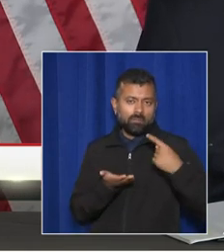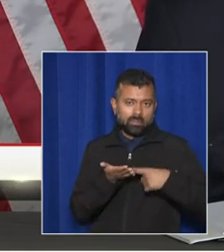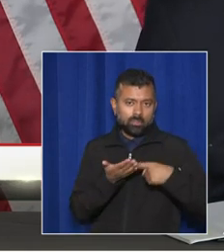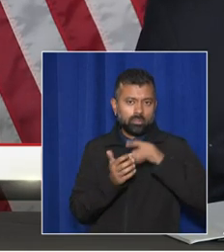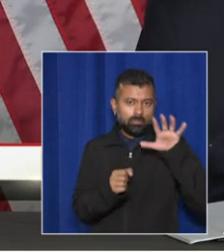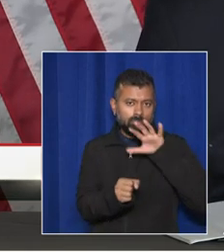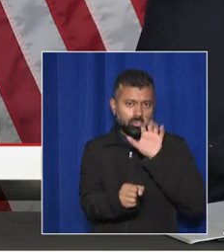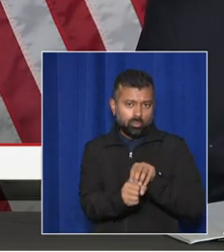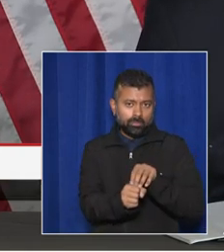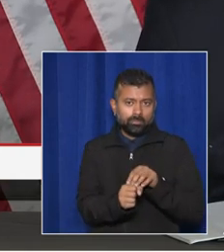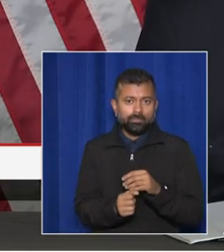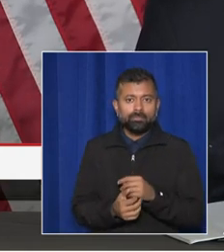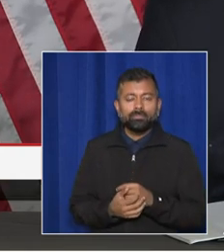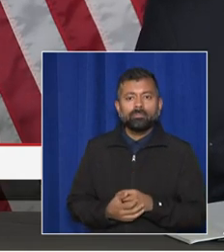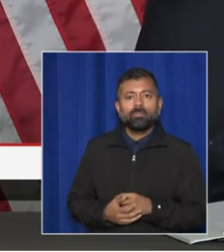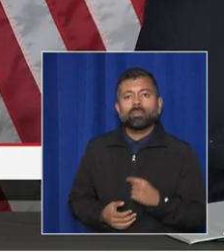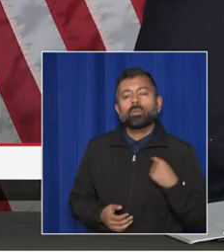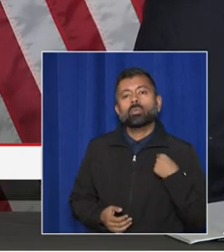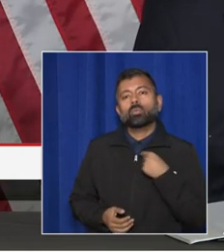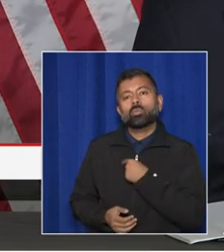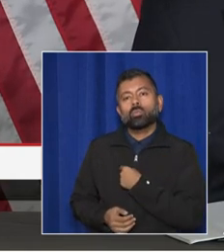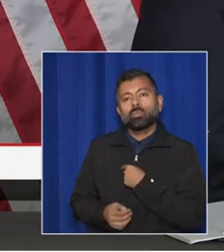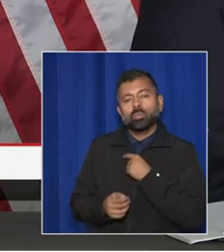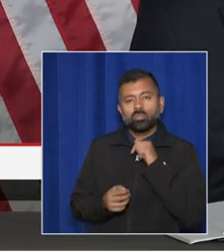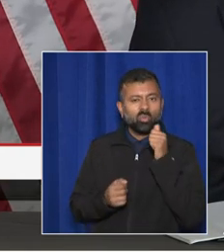don't support the congressman's bill.